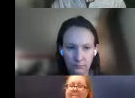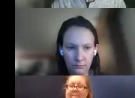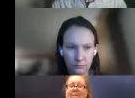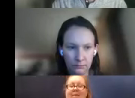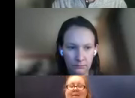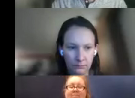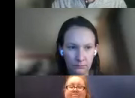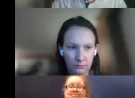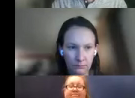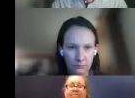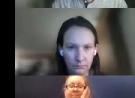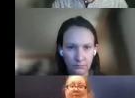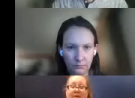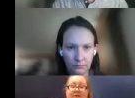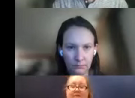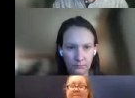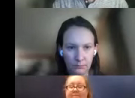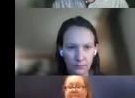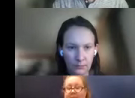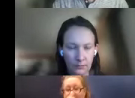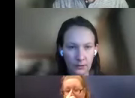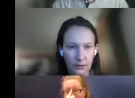Mary?